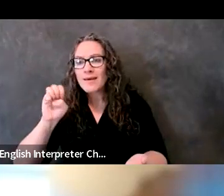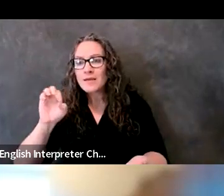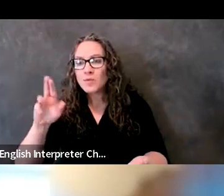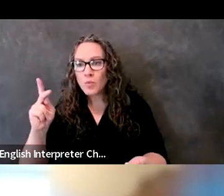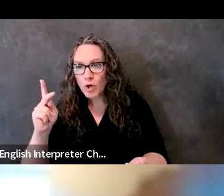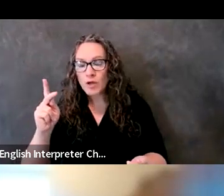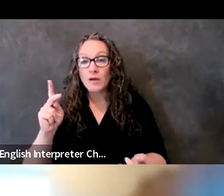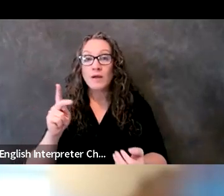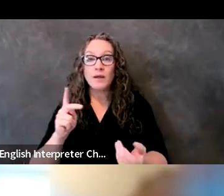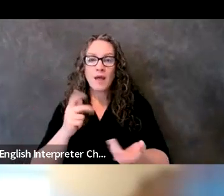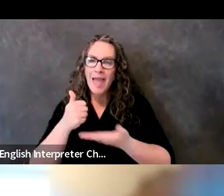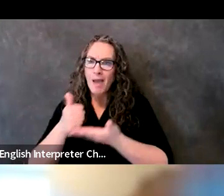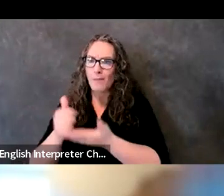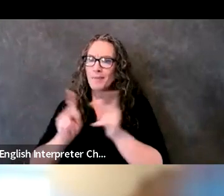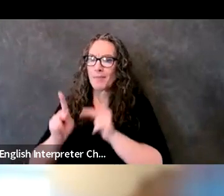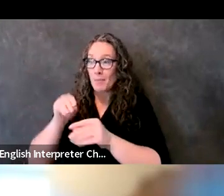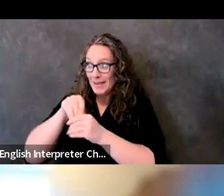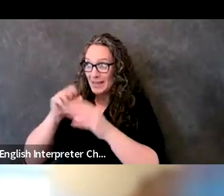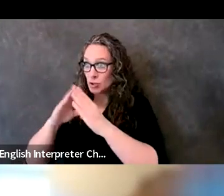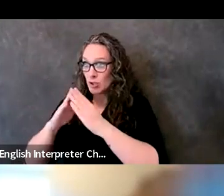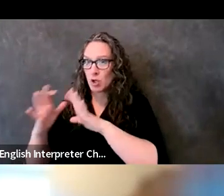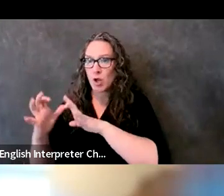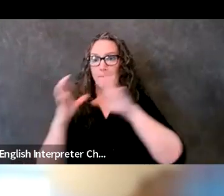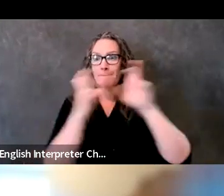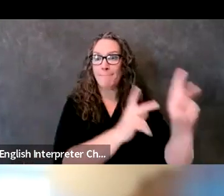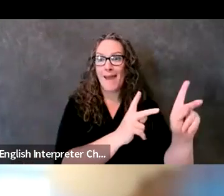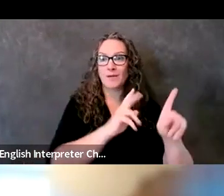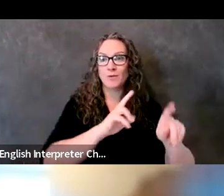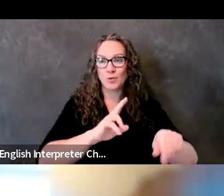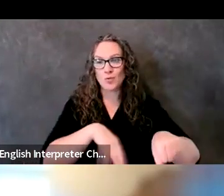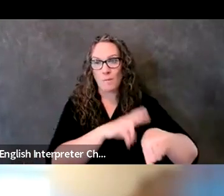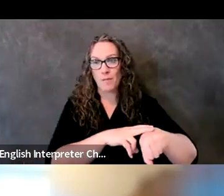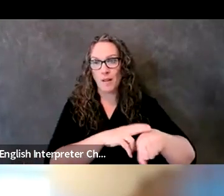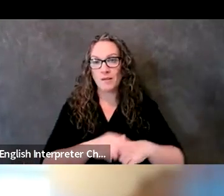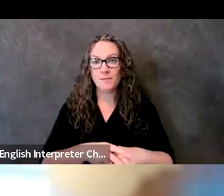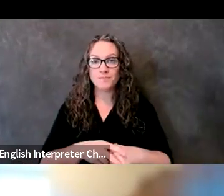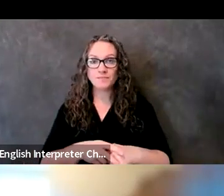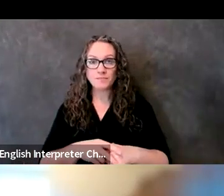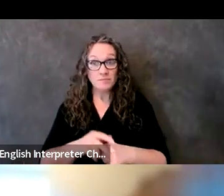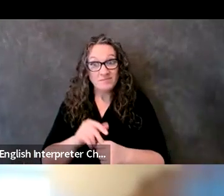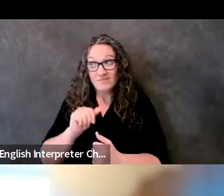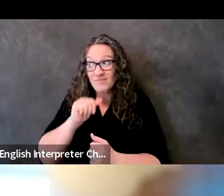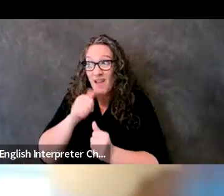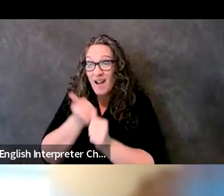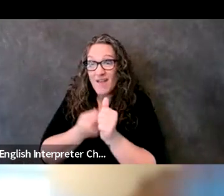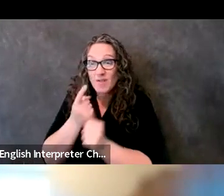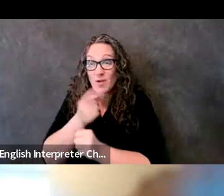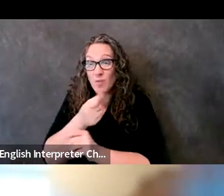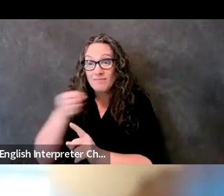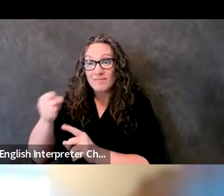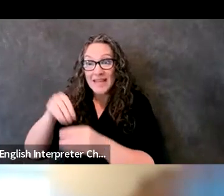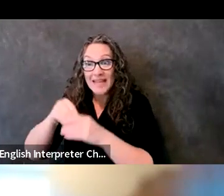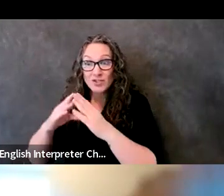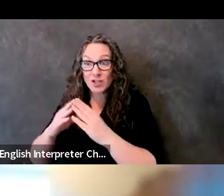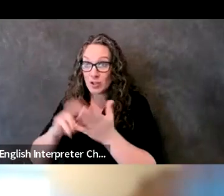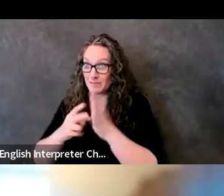trying to help them get back to normal. And not everybody who comes to our shelters does have their home destroyed, but if the